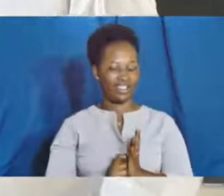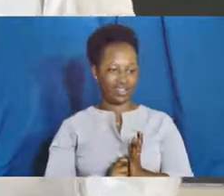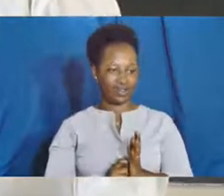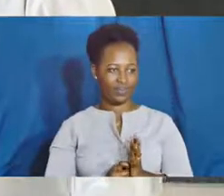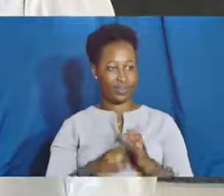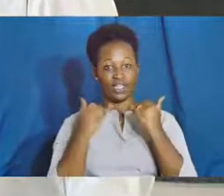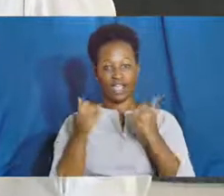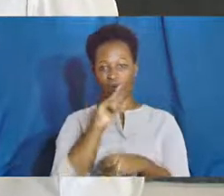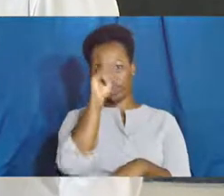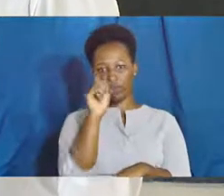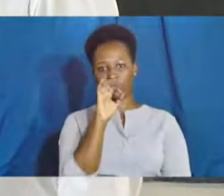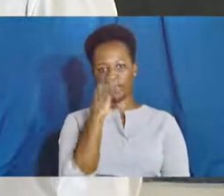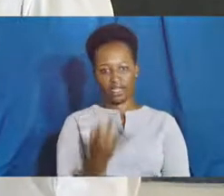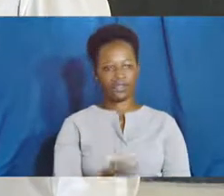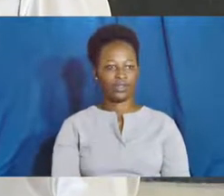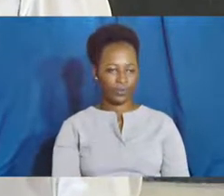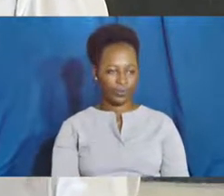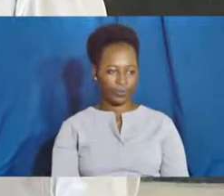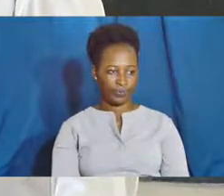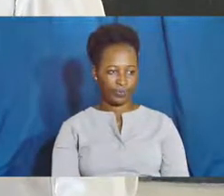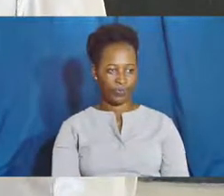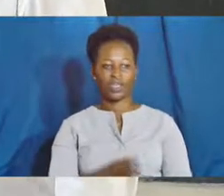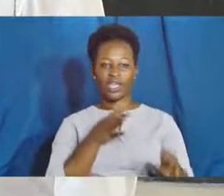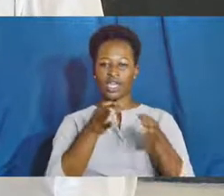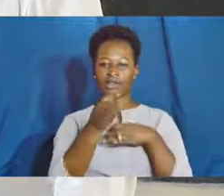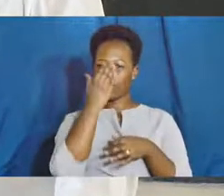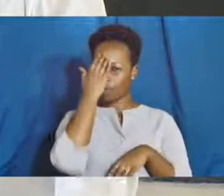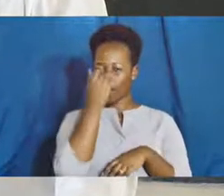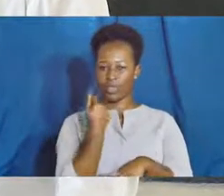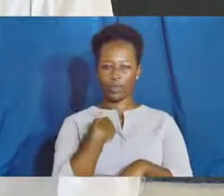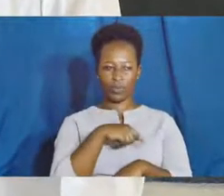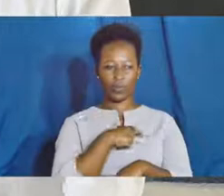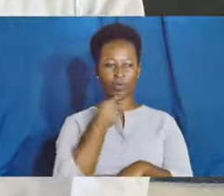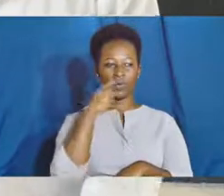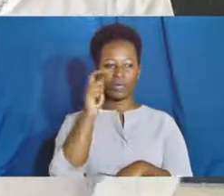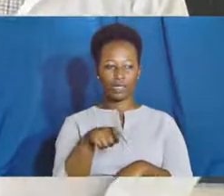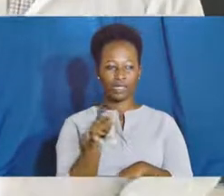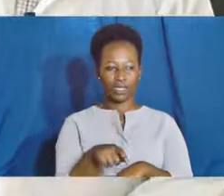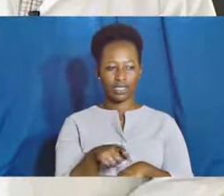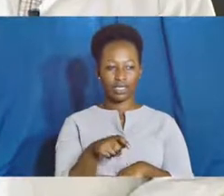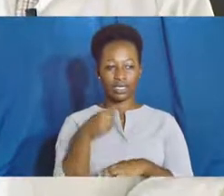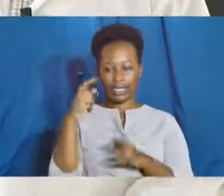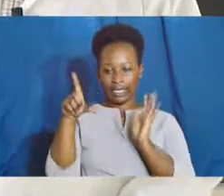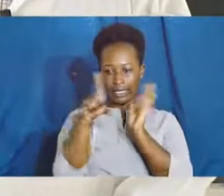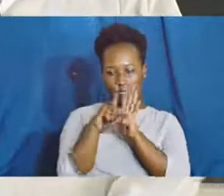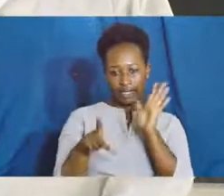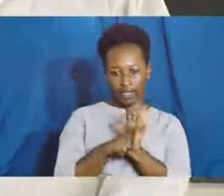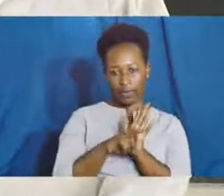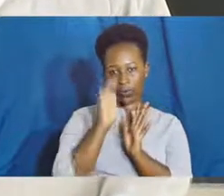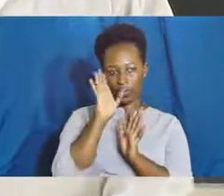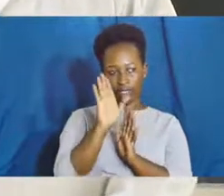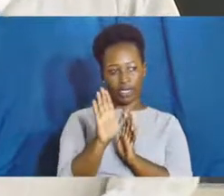the question number three. Explain why we need the Kirchhoff's law.